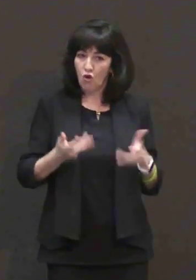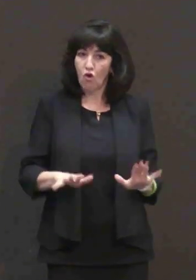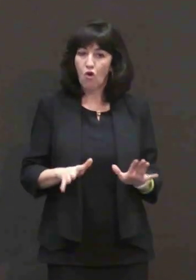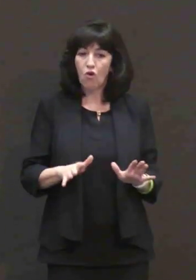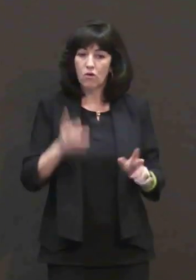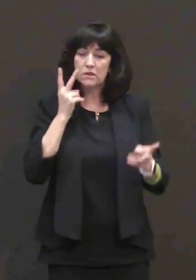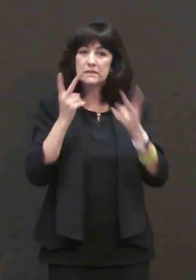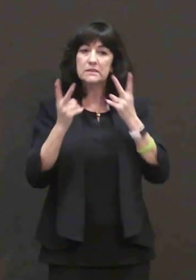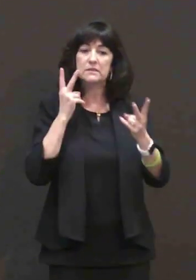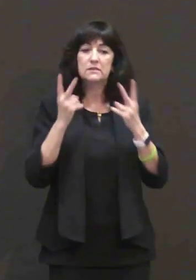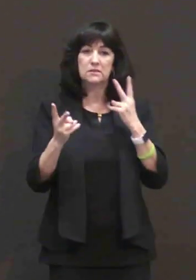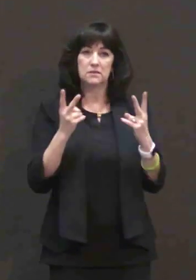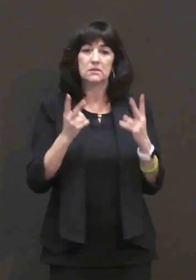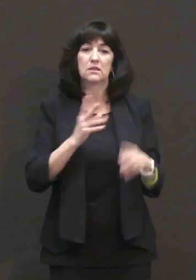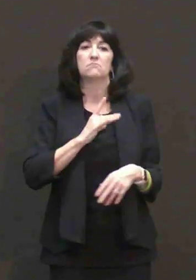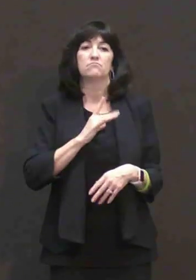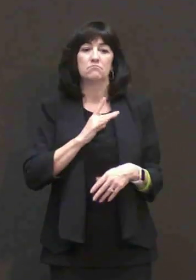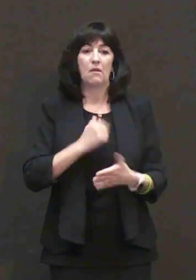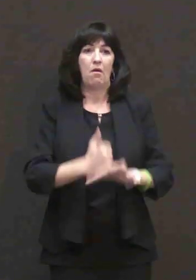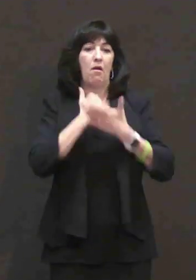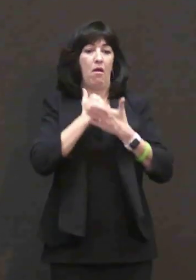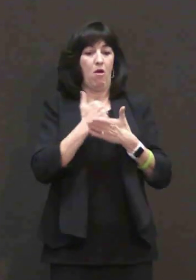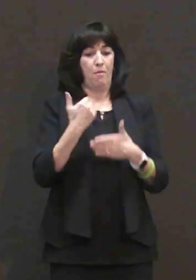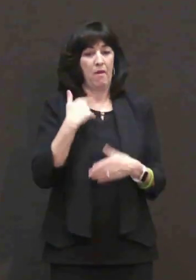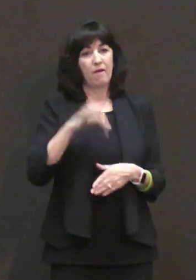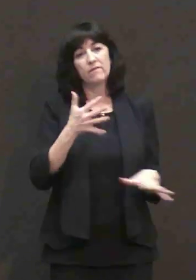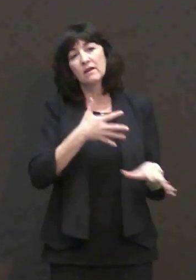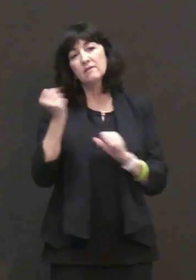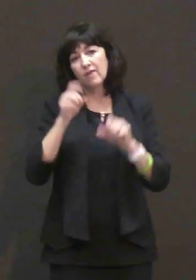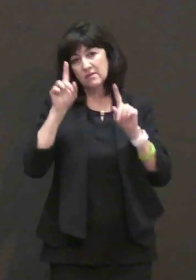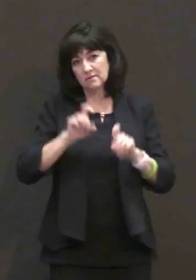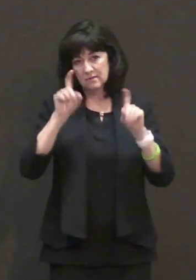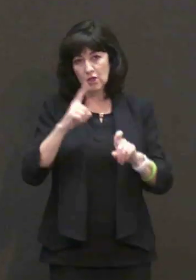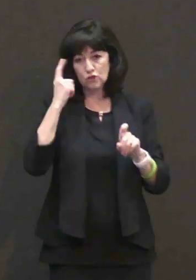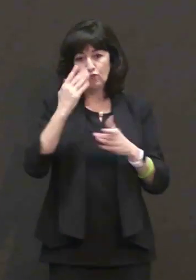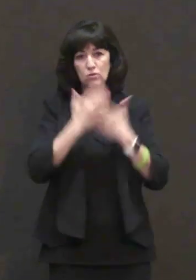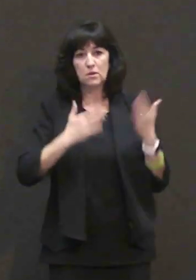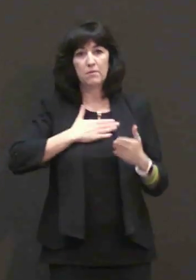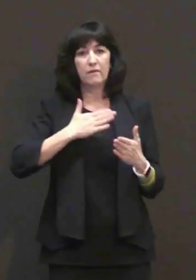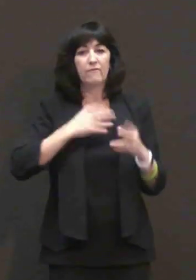to quick results in some of our facilities already.